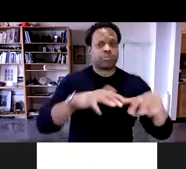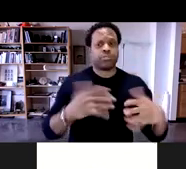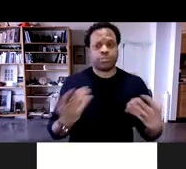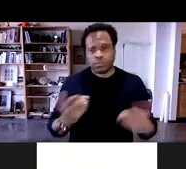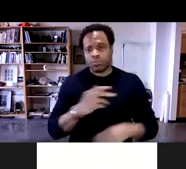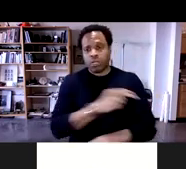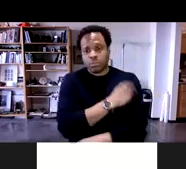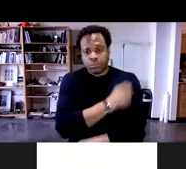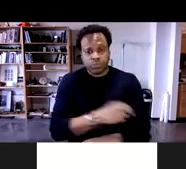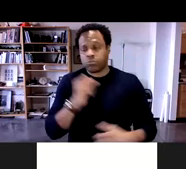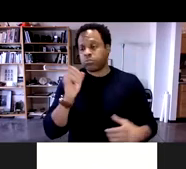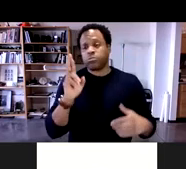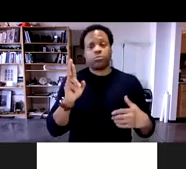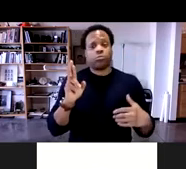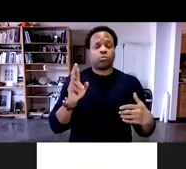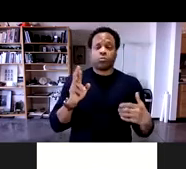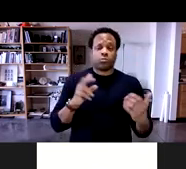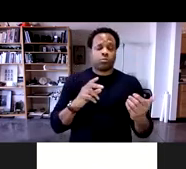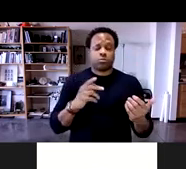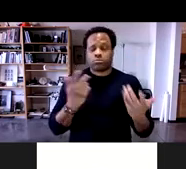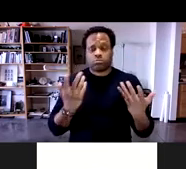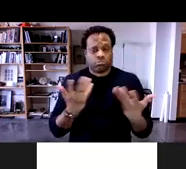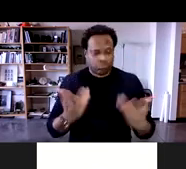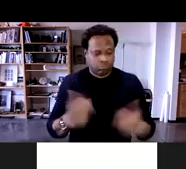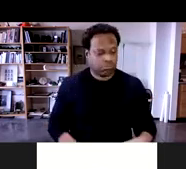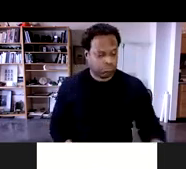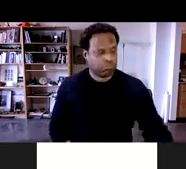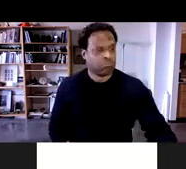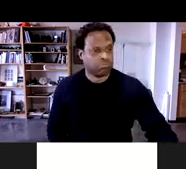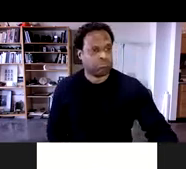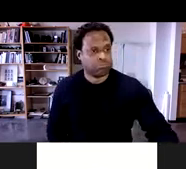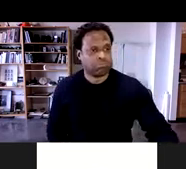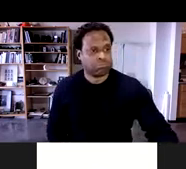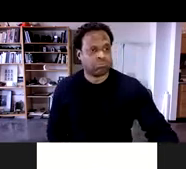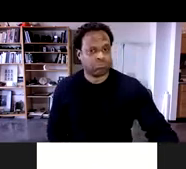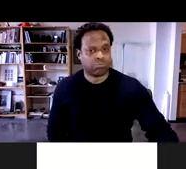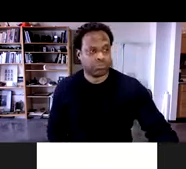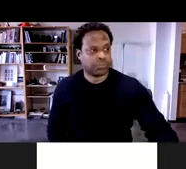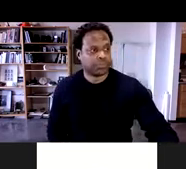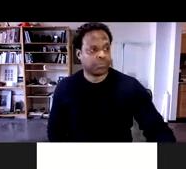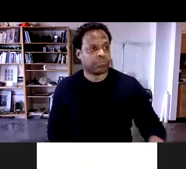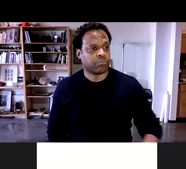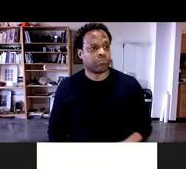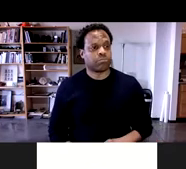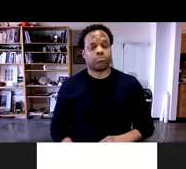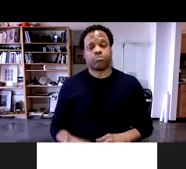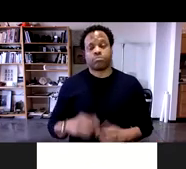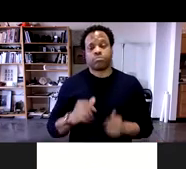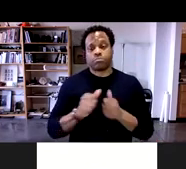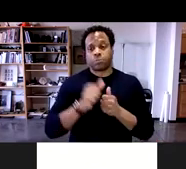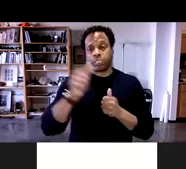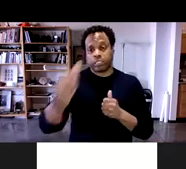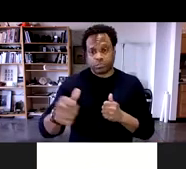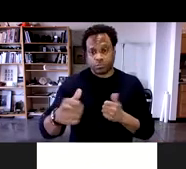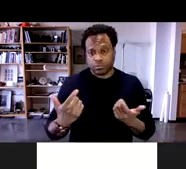peak hours when times are really busy and everybody's working and there's just isn't